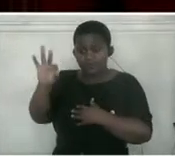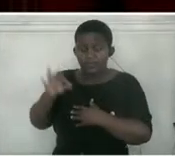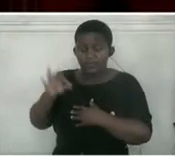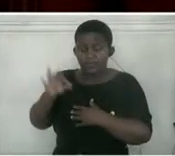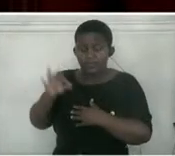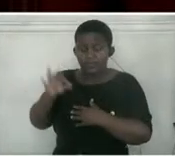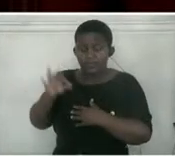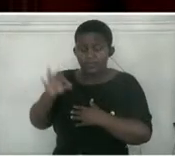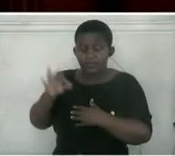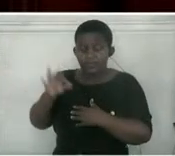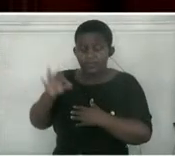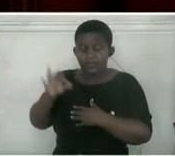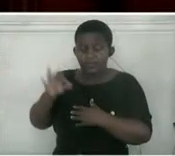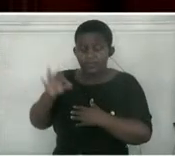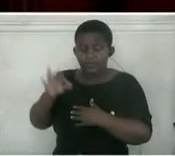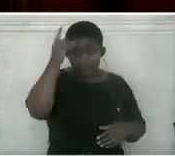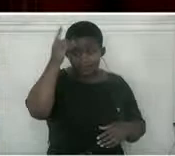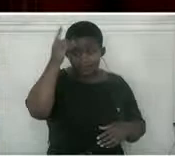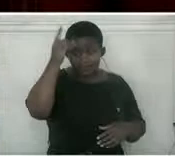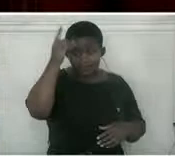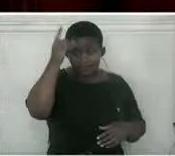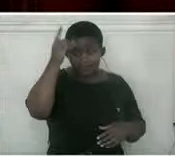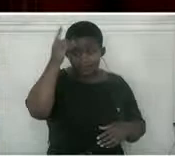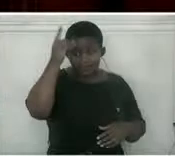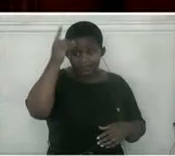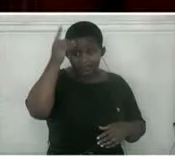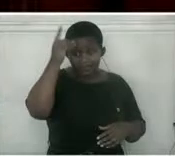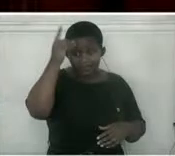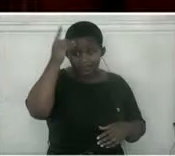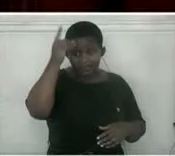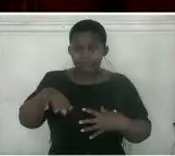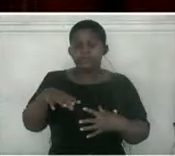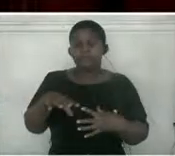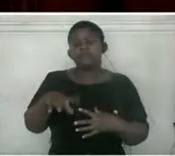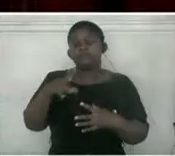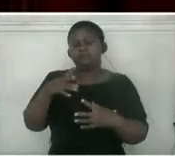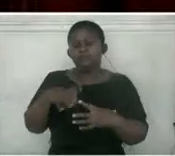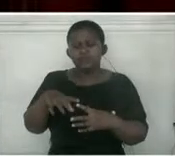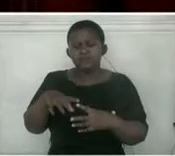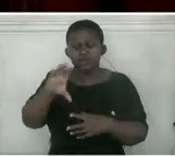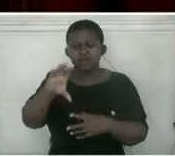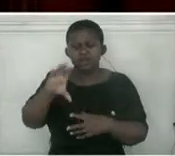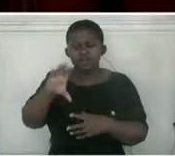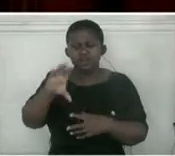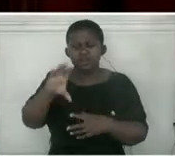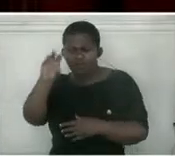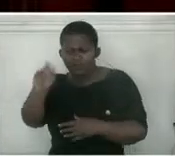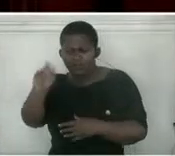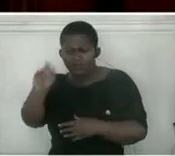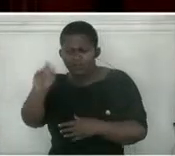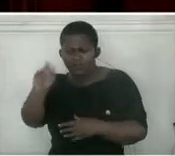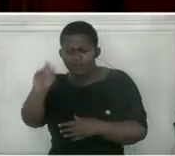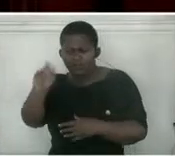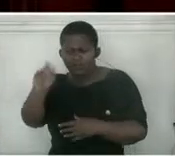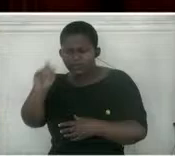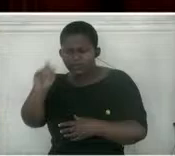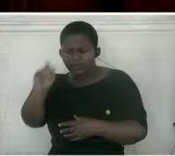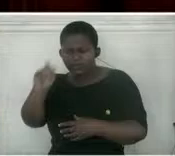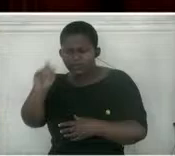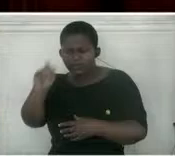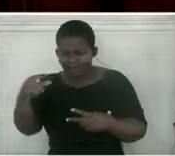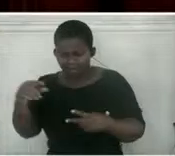In eThekwini, we are starting egg hub at Cottonland Farm and marketing, and the